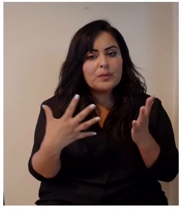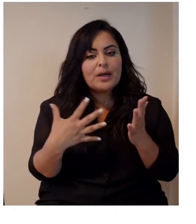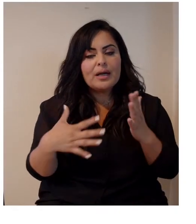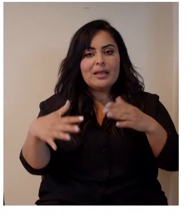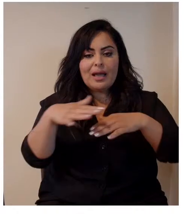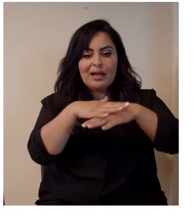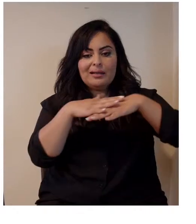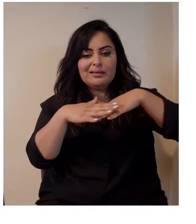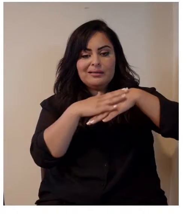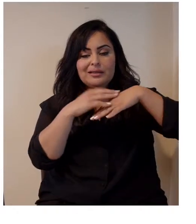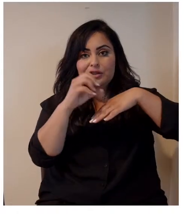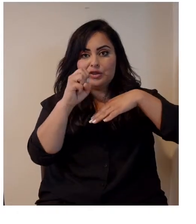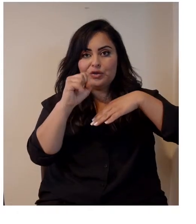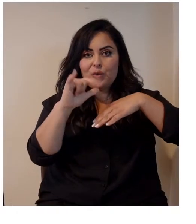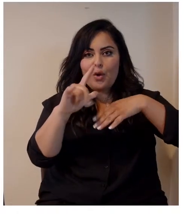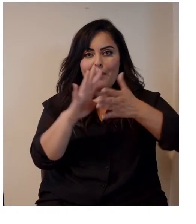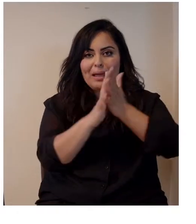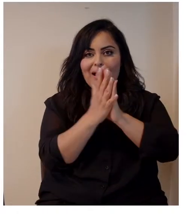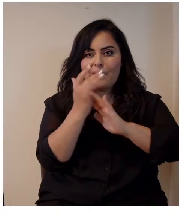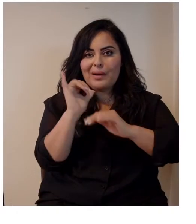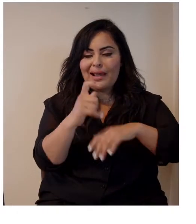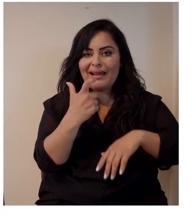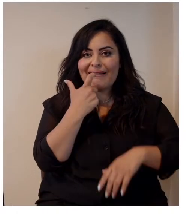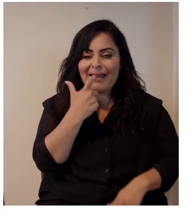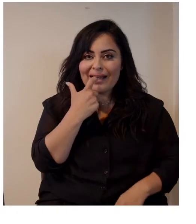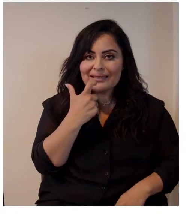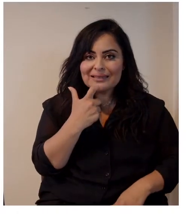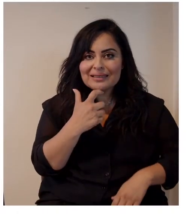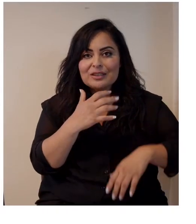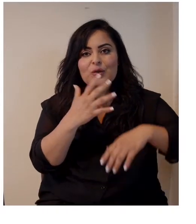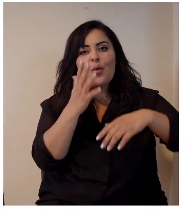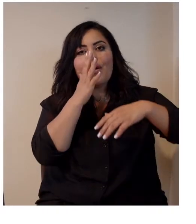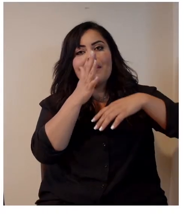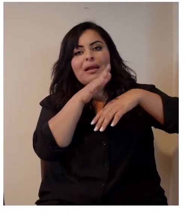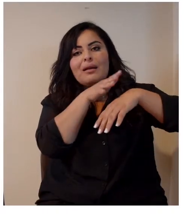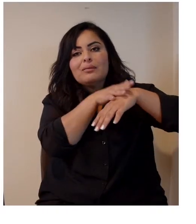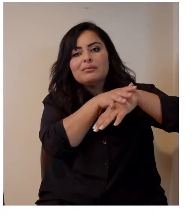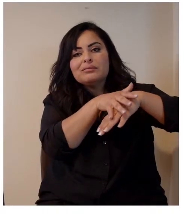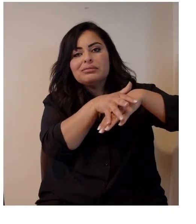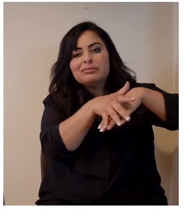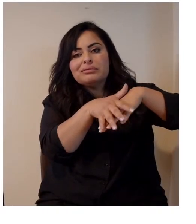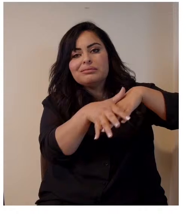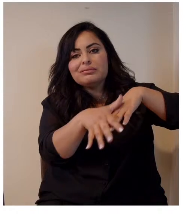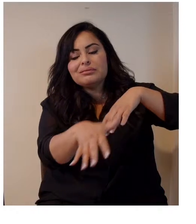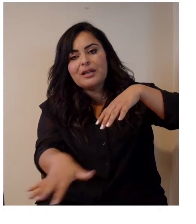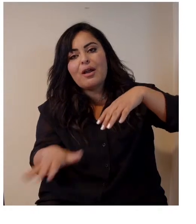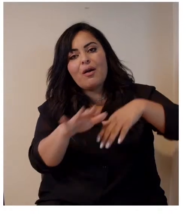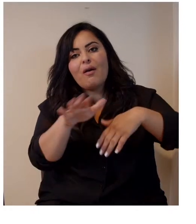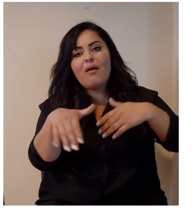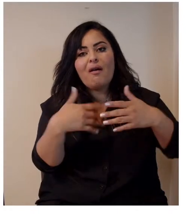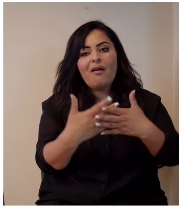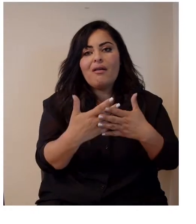top layer of soil into glass so that the water runs off. Not all the vegetation has been